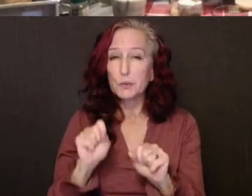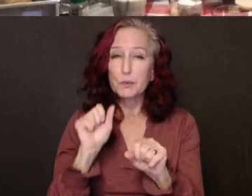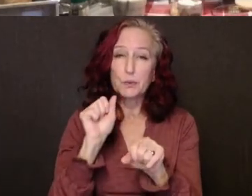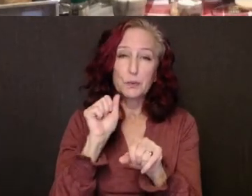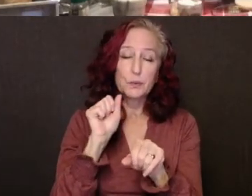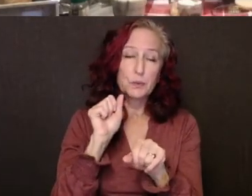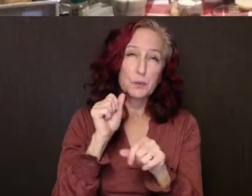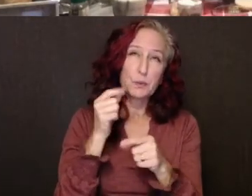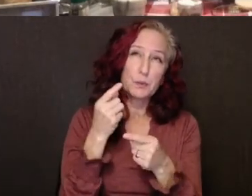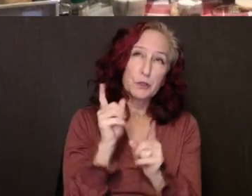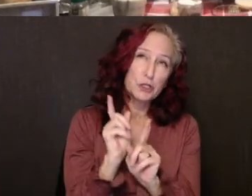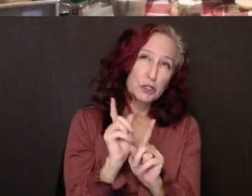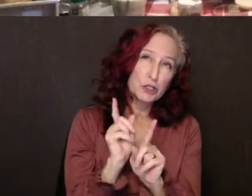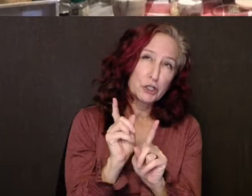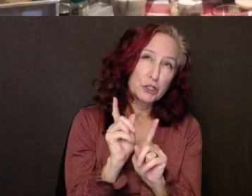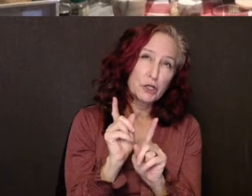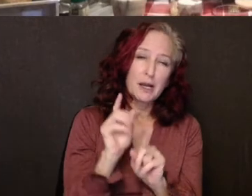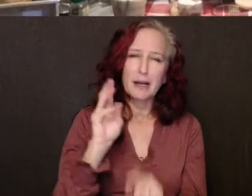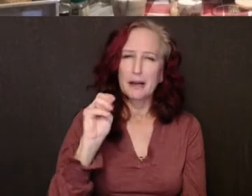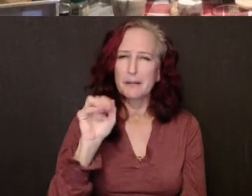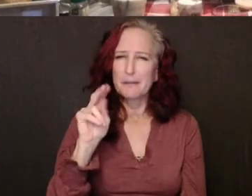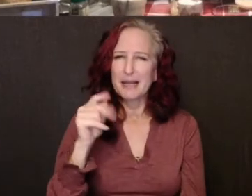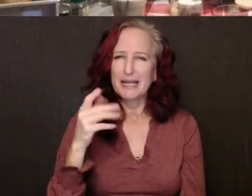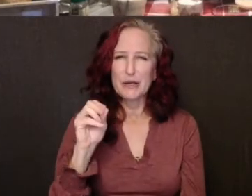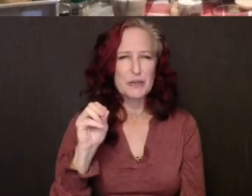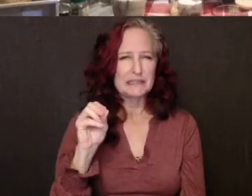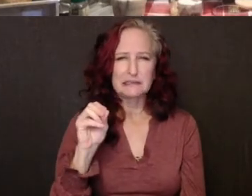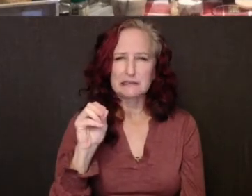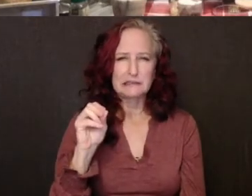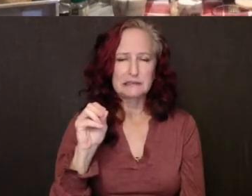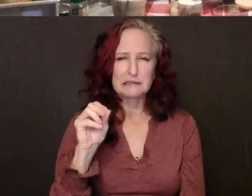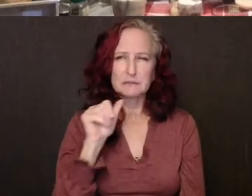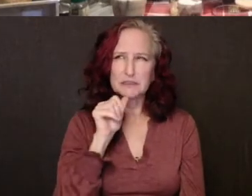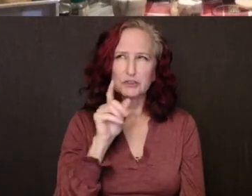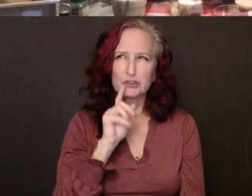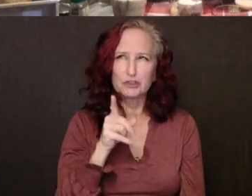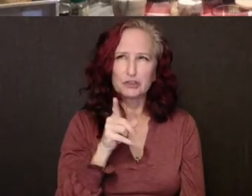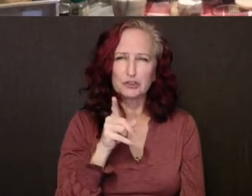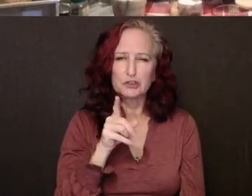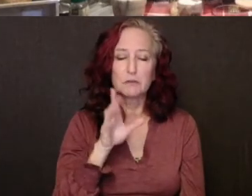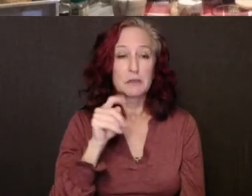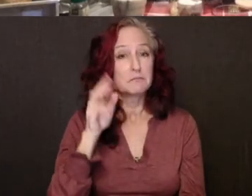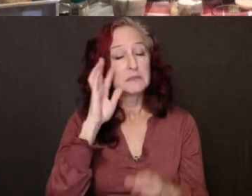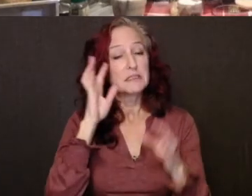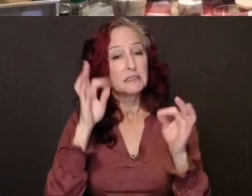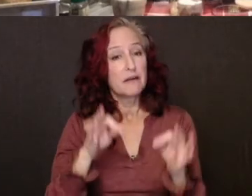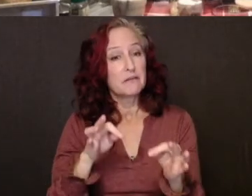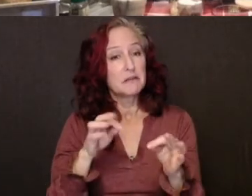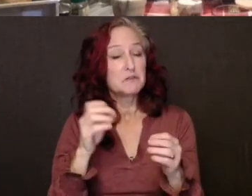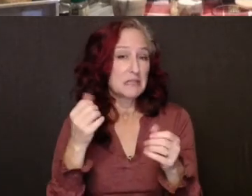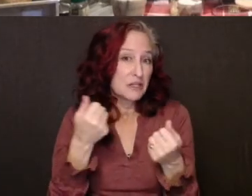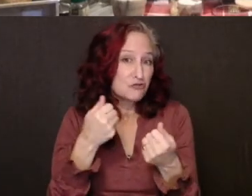I think it would depend on the fruit, like maybe something like pomegranate. Oh, that would